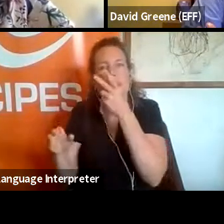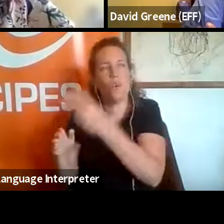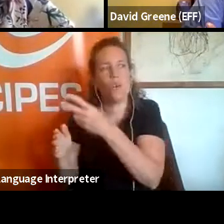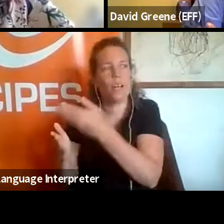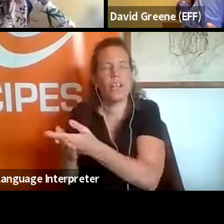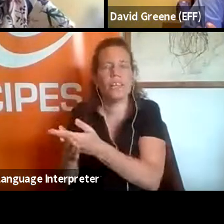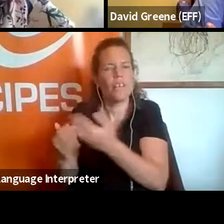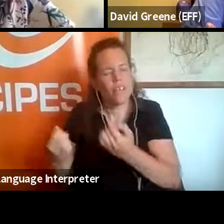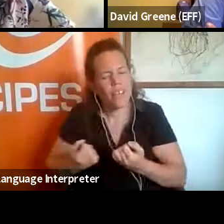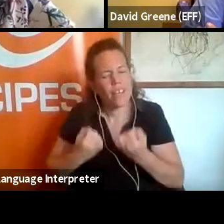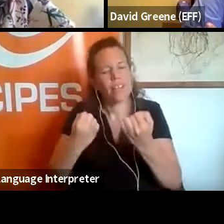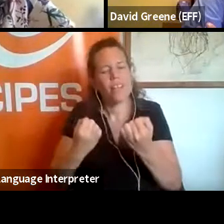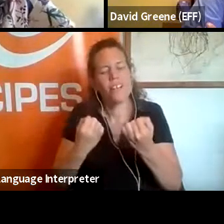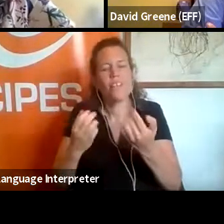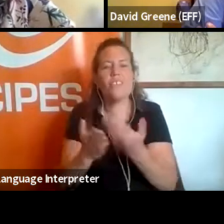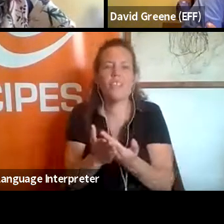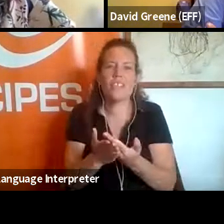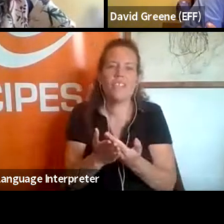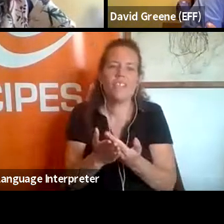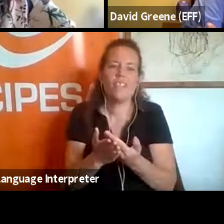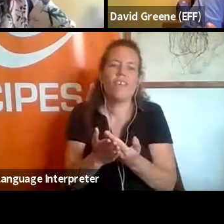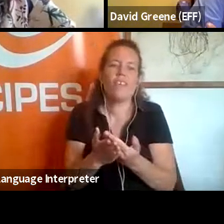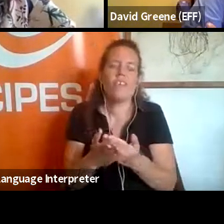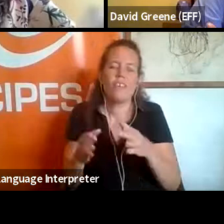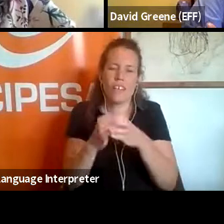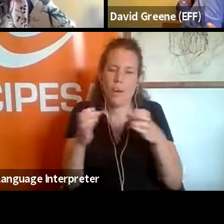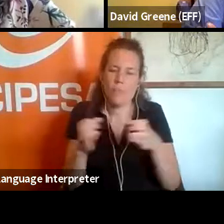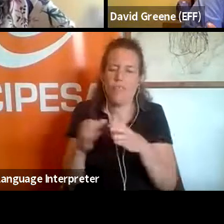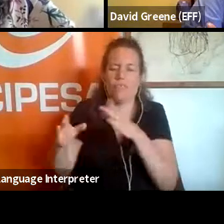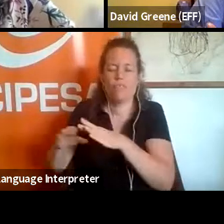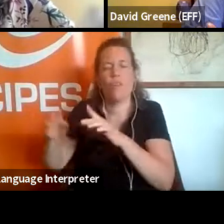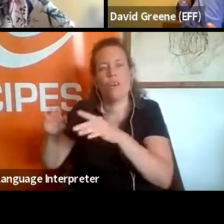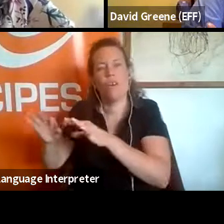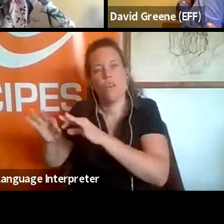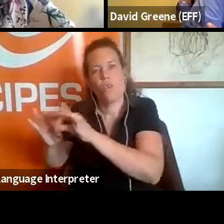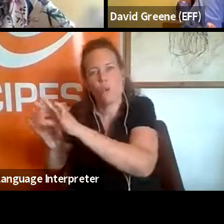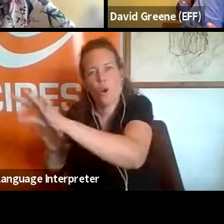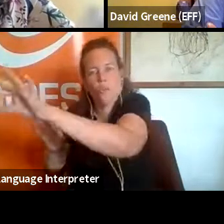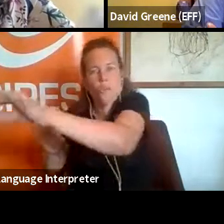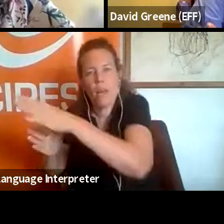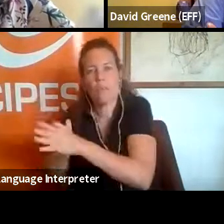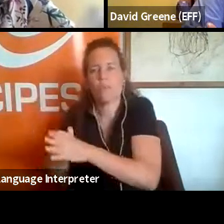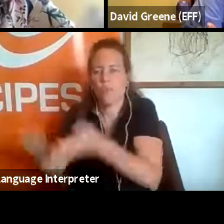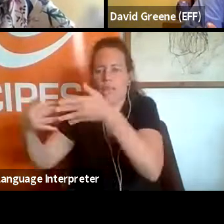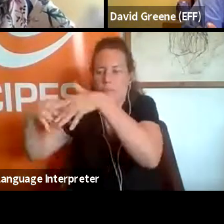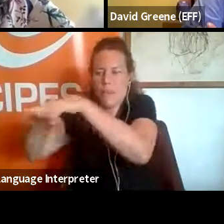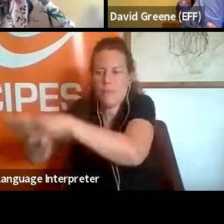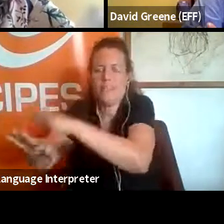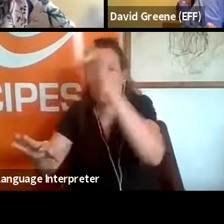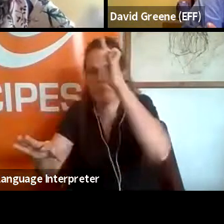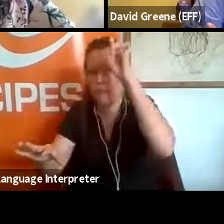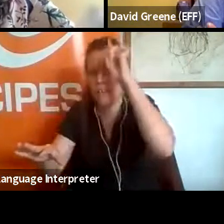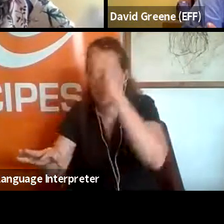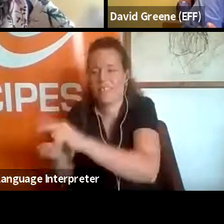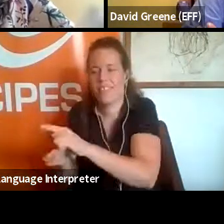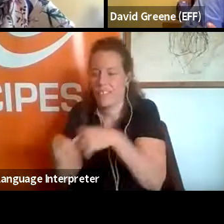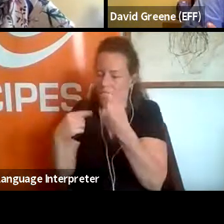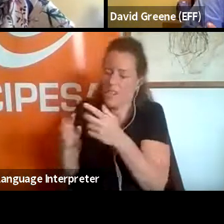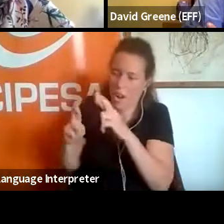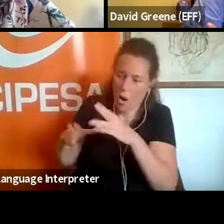encouraging companies to develop roadmaps or implementation plans, and hoping that we will be holding them